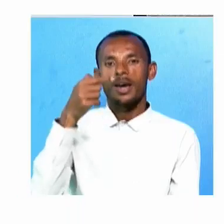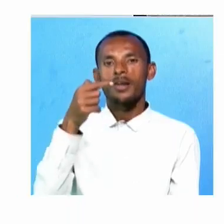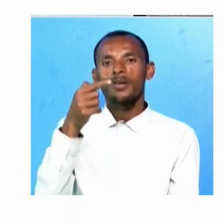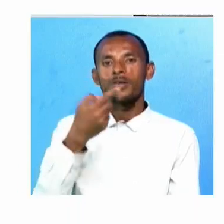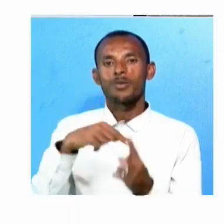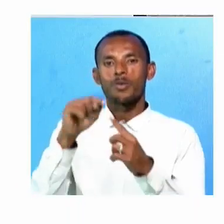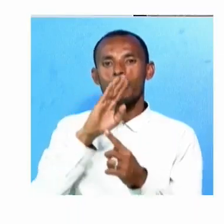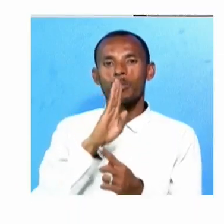a